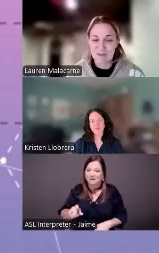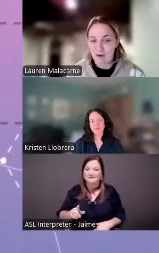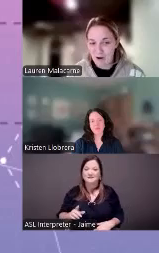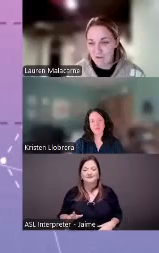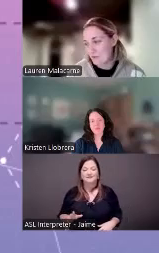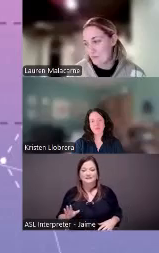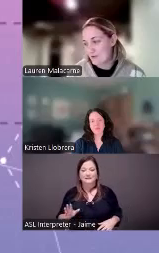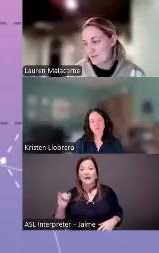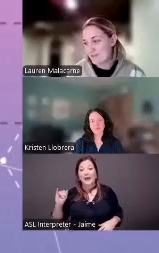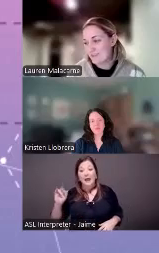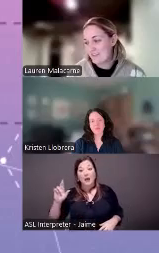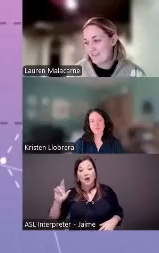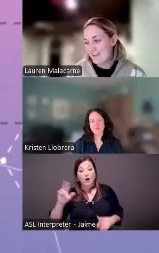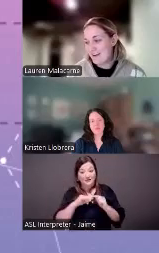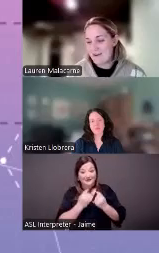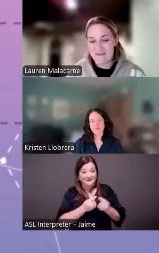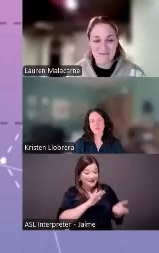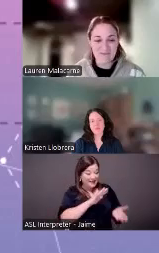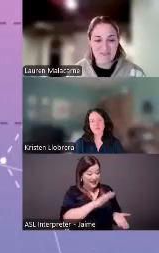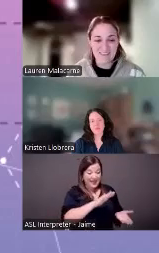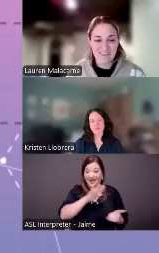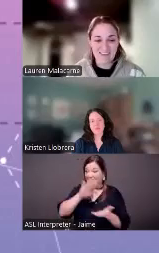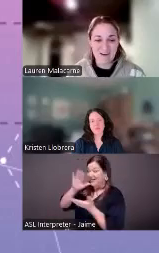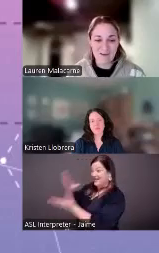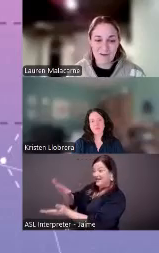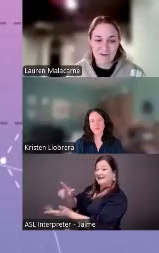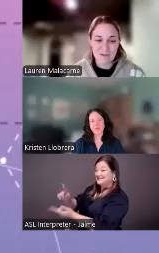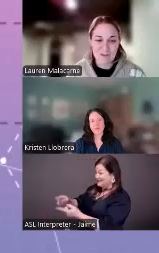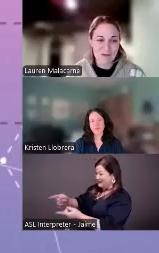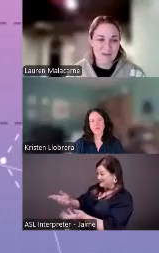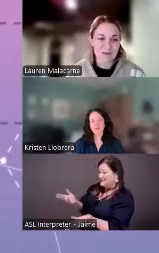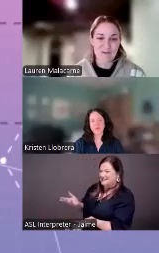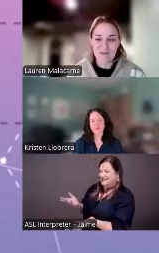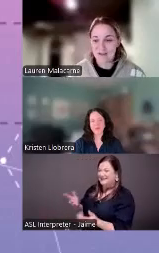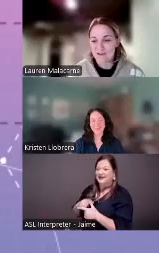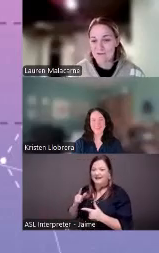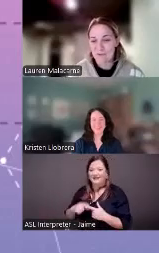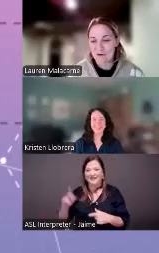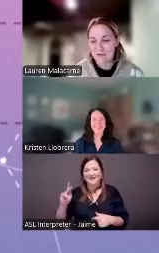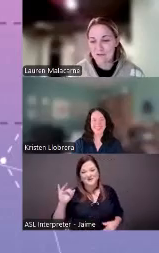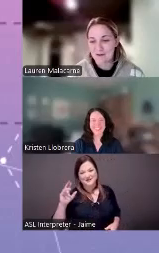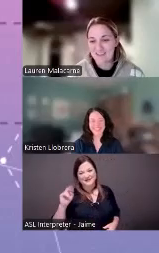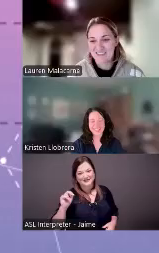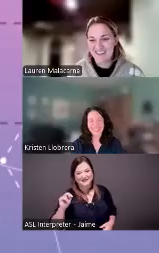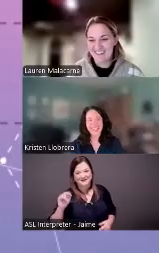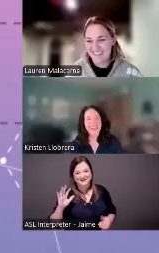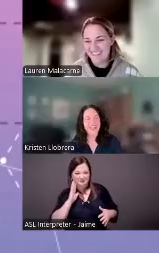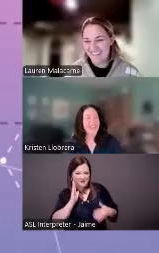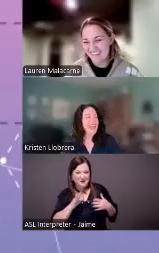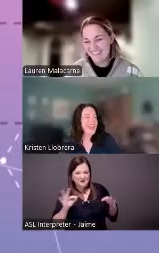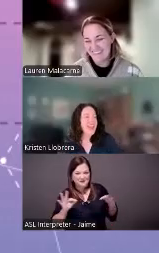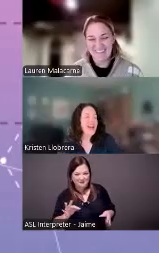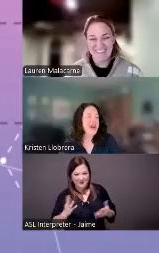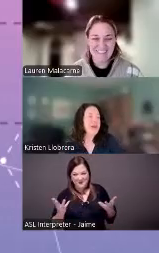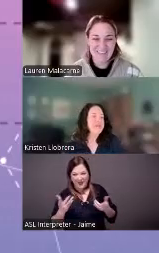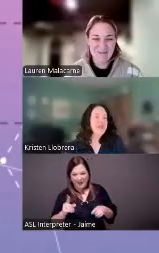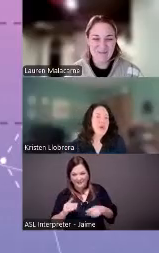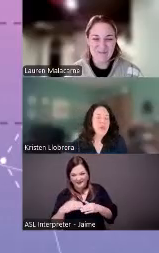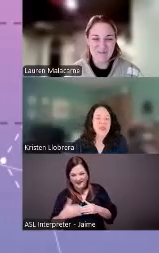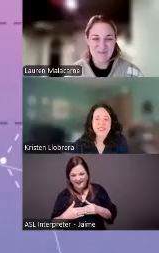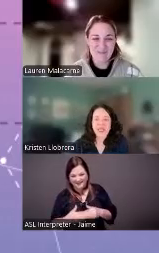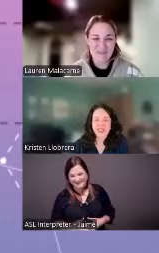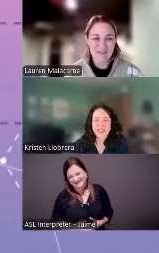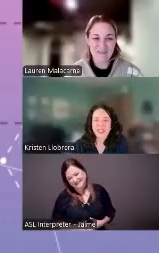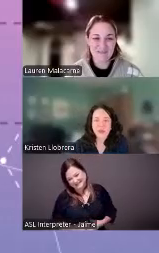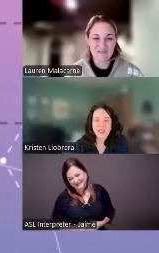AIR team got from us. And I'll let Kristen speak to kind of where we got to next.